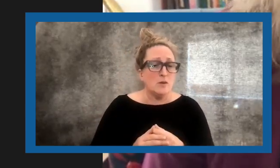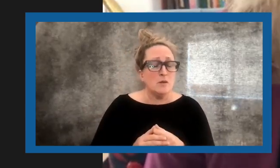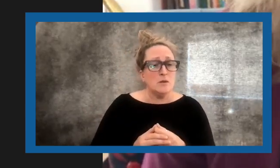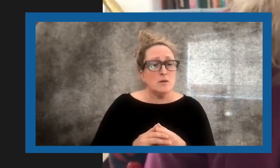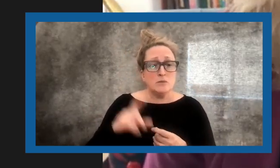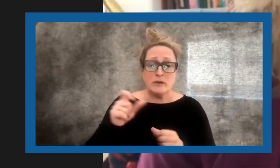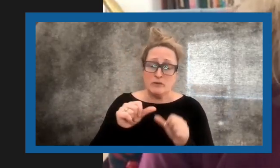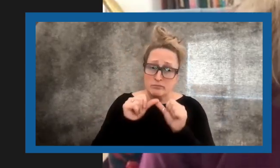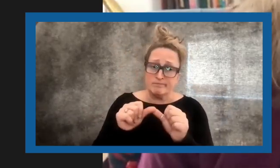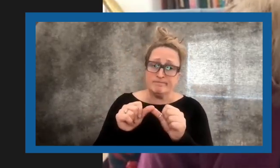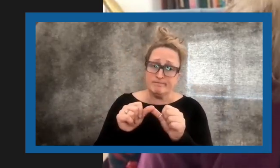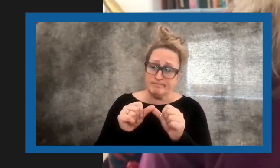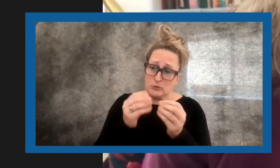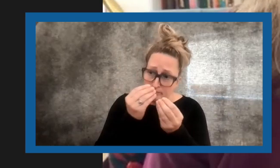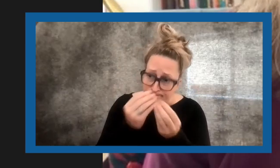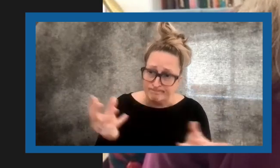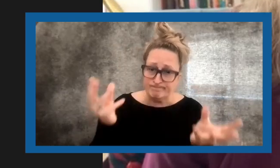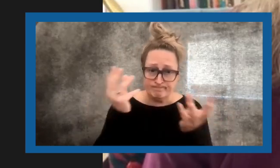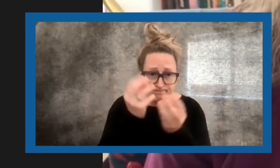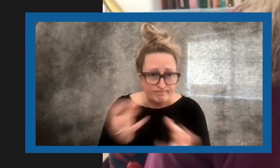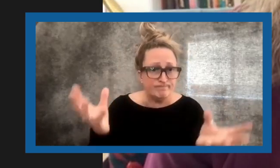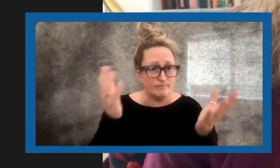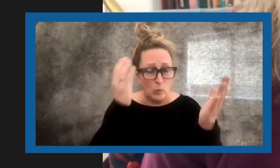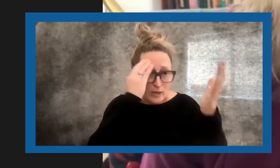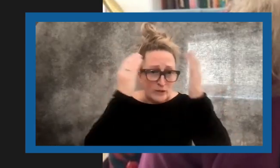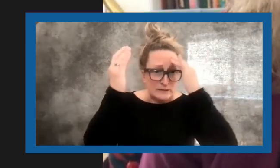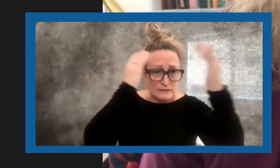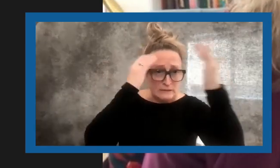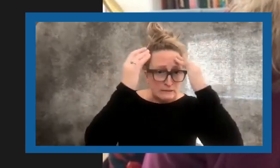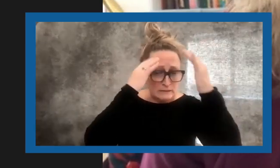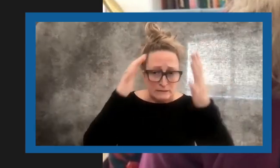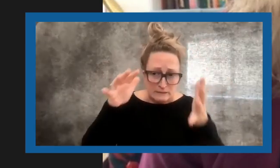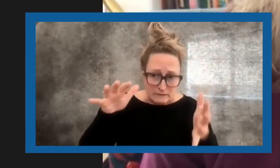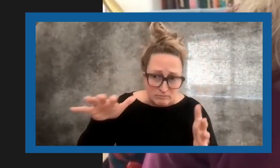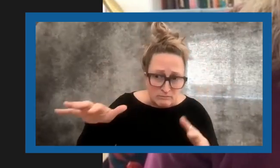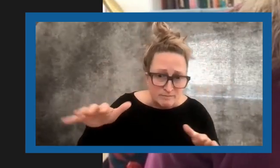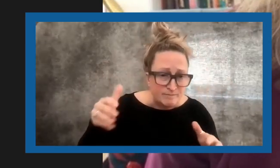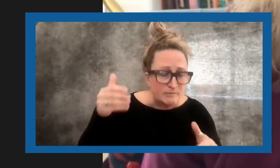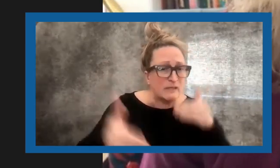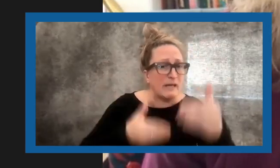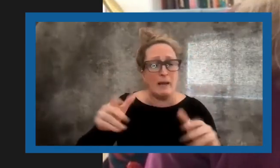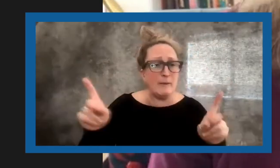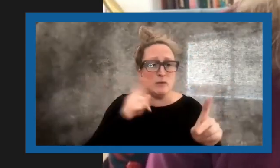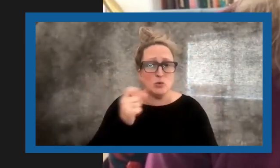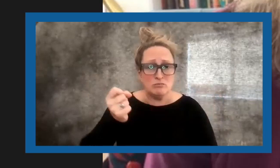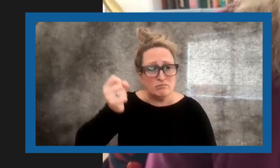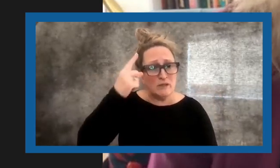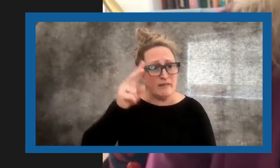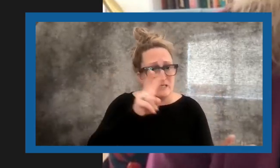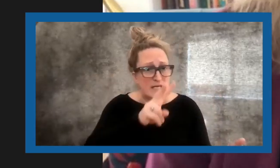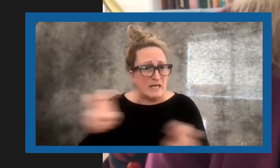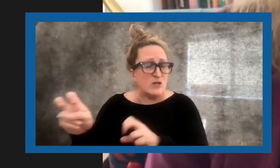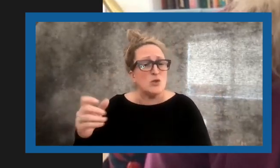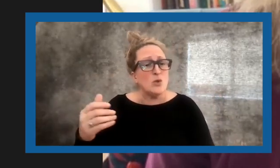to continue to build that awareness. We need to continue to get people to understand this issue. And